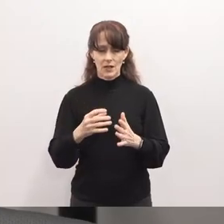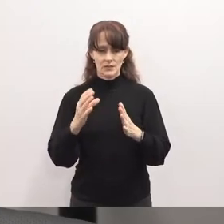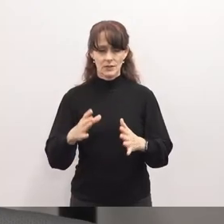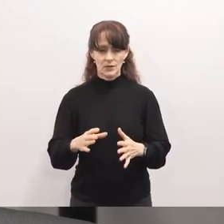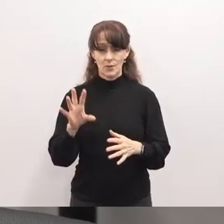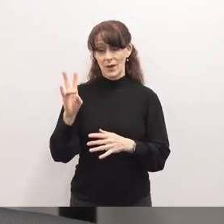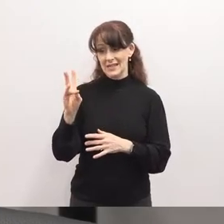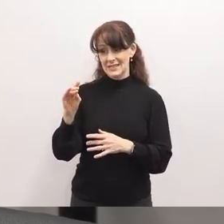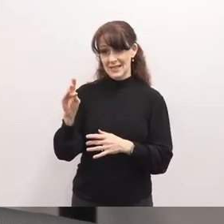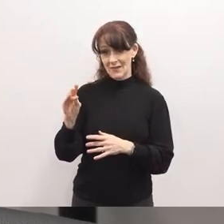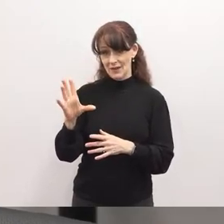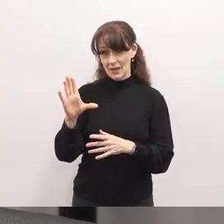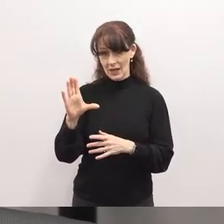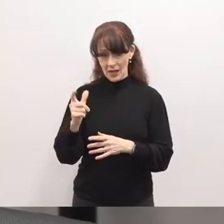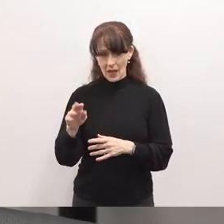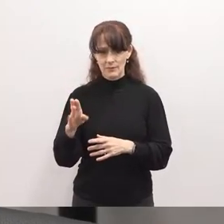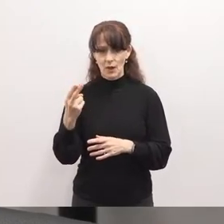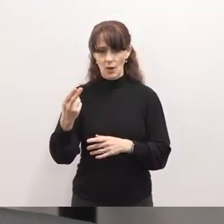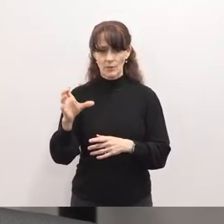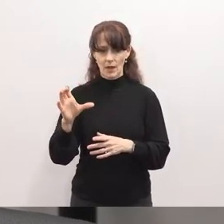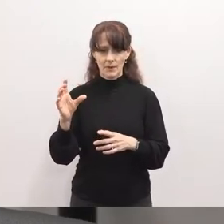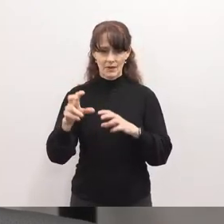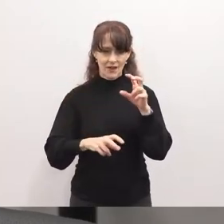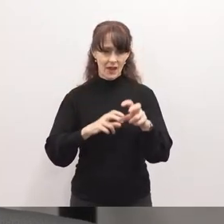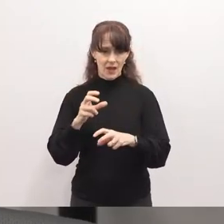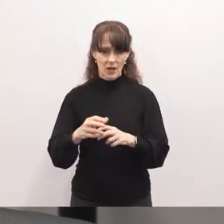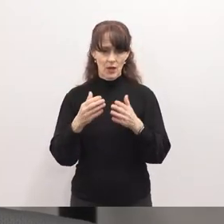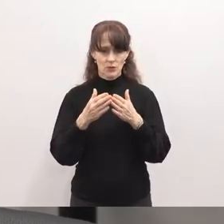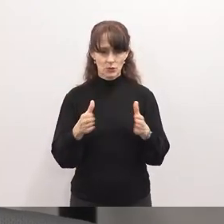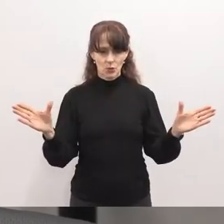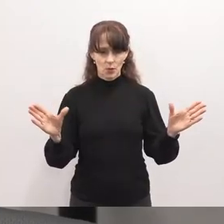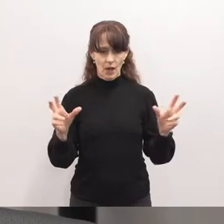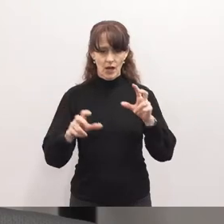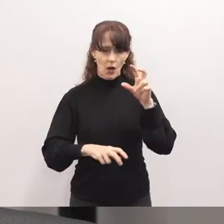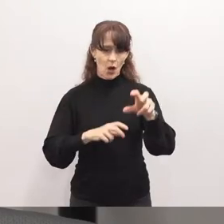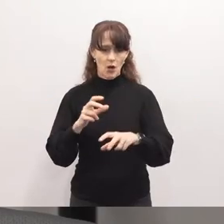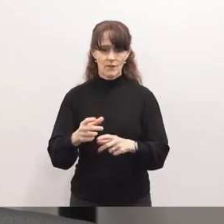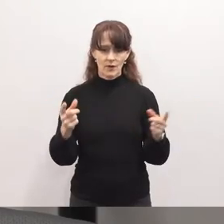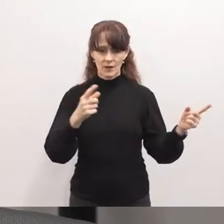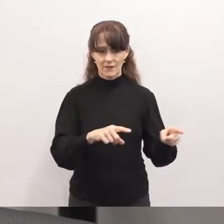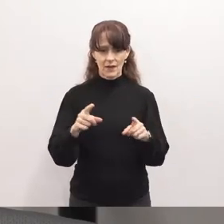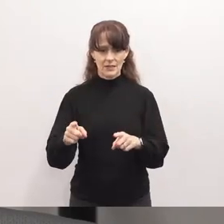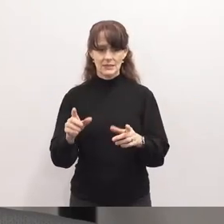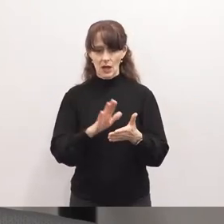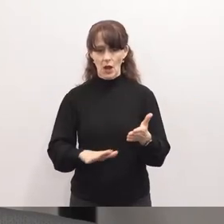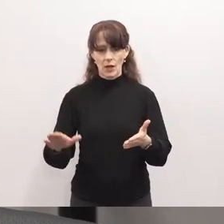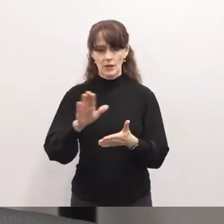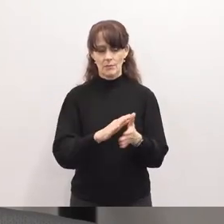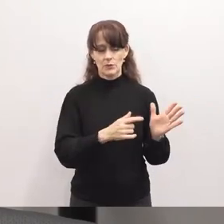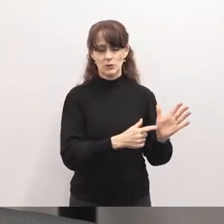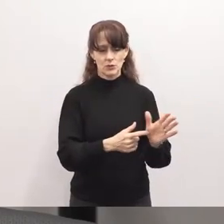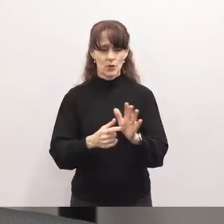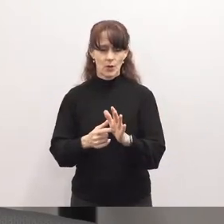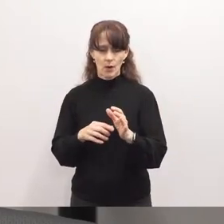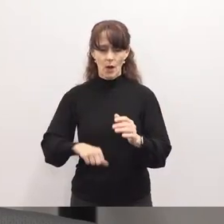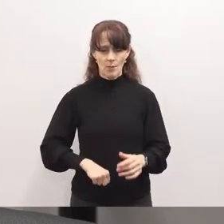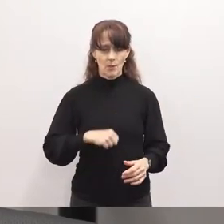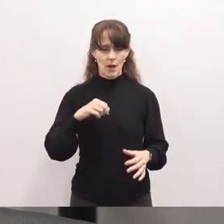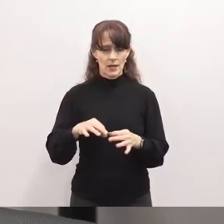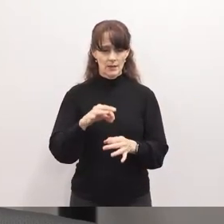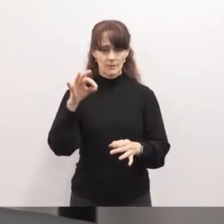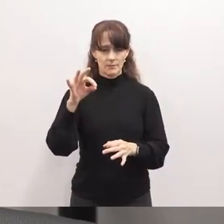clubs participate in our Homecoming Fair, a school-wide carnival-like event where our campus comes together to show our school pride and spirit.